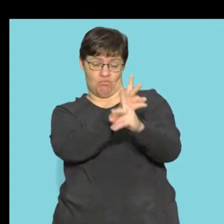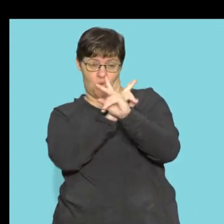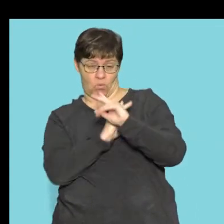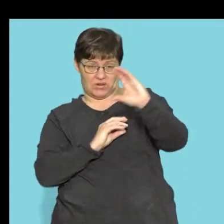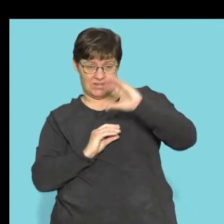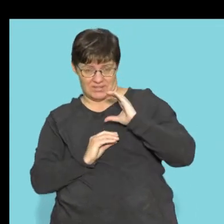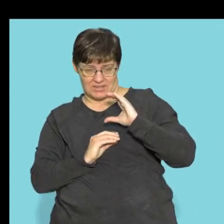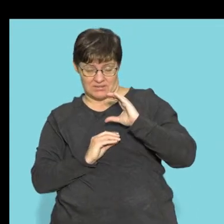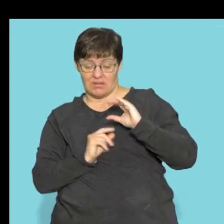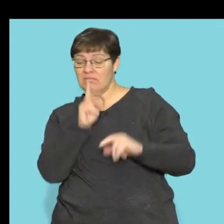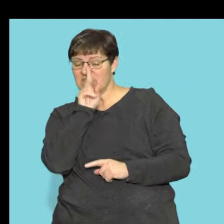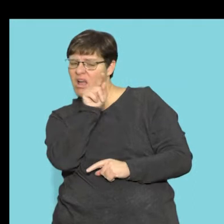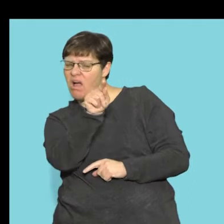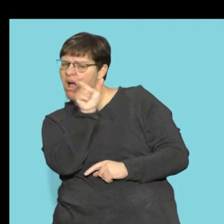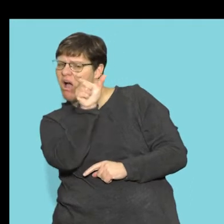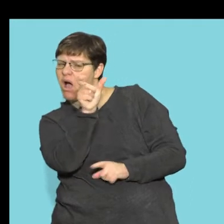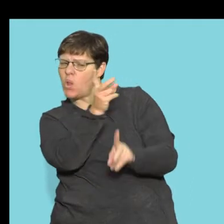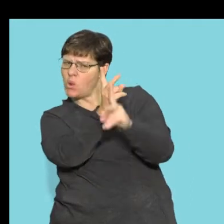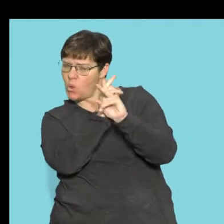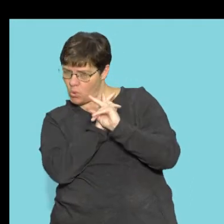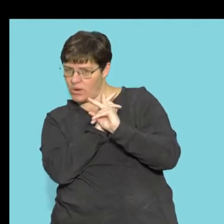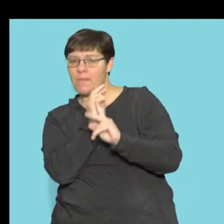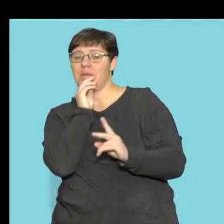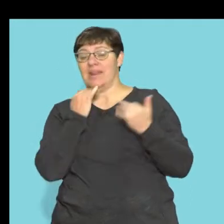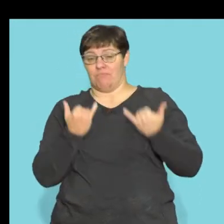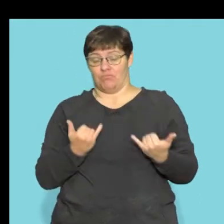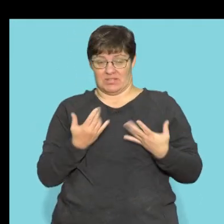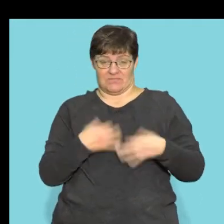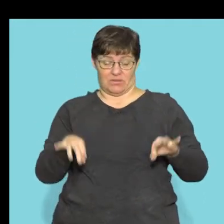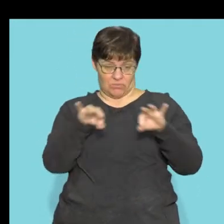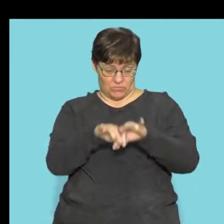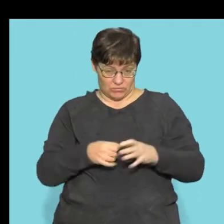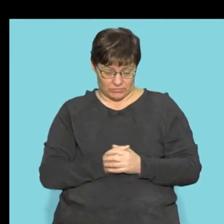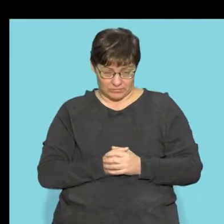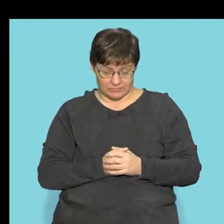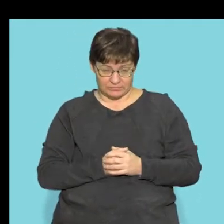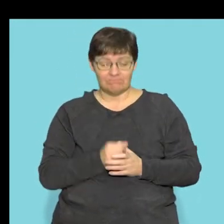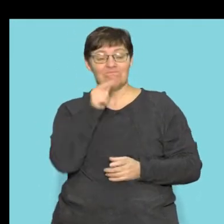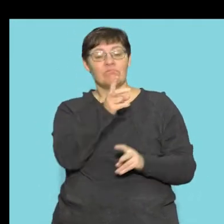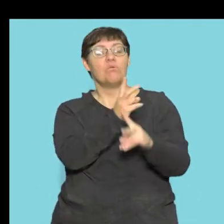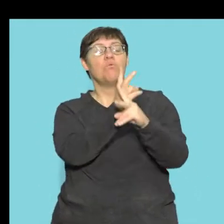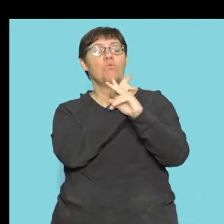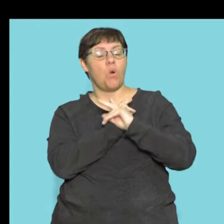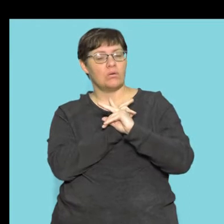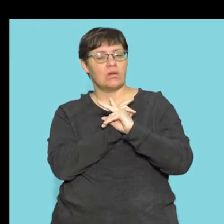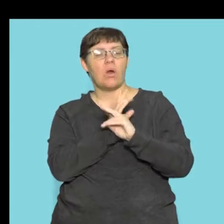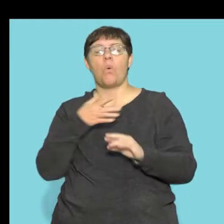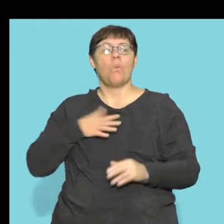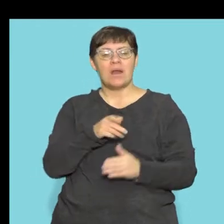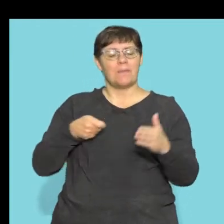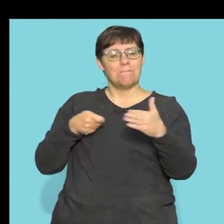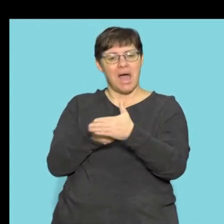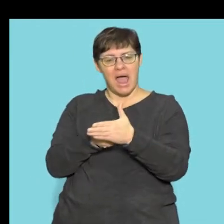Immediately I see the word loan, I then know I'm talking about present value, right? And this loan is mainly to buy